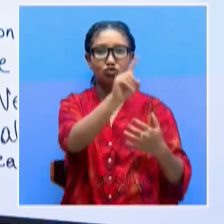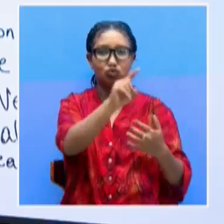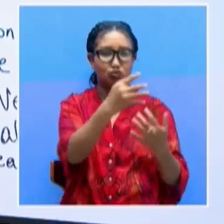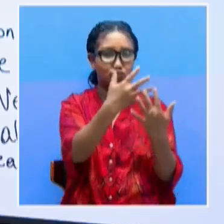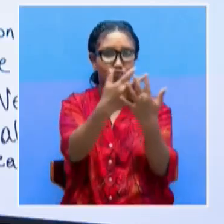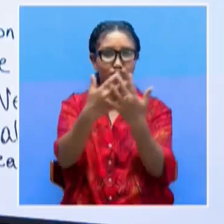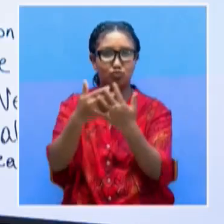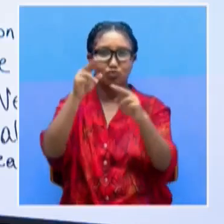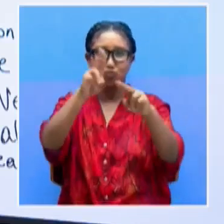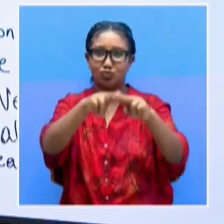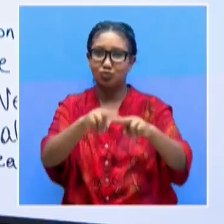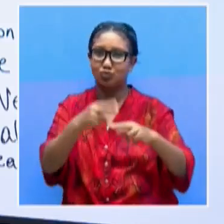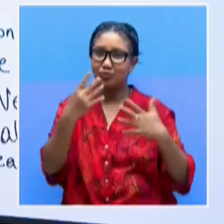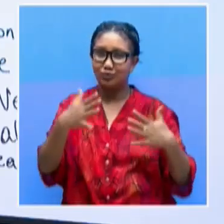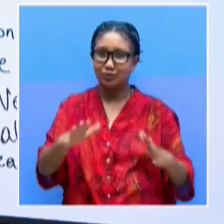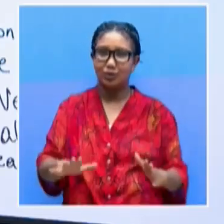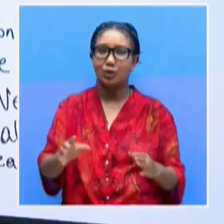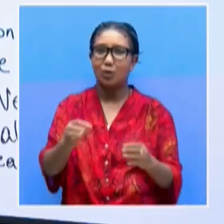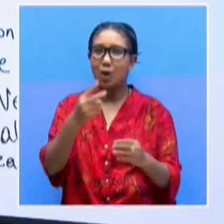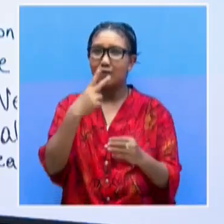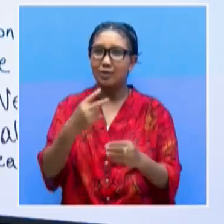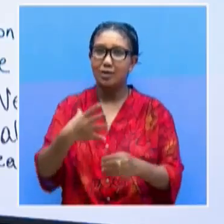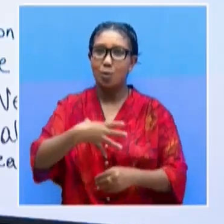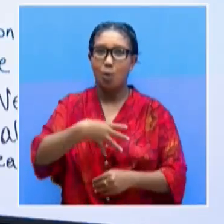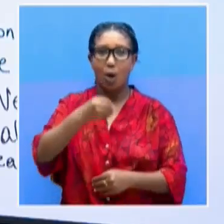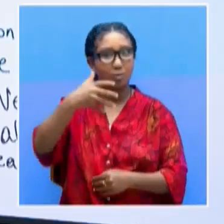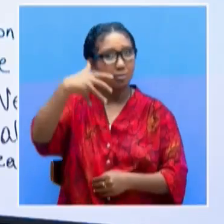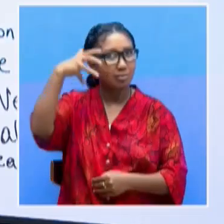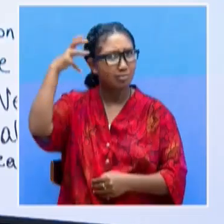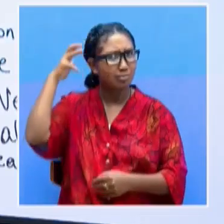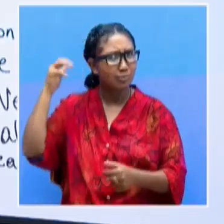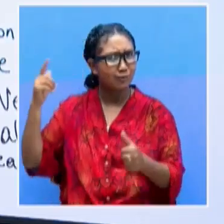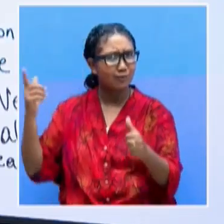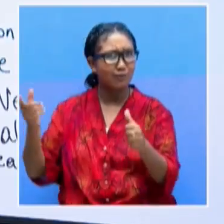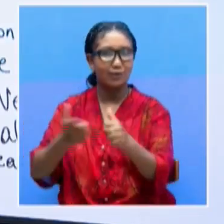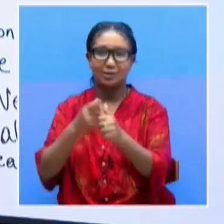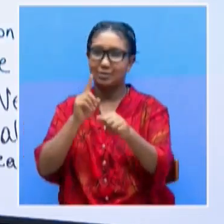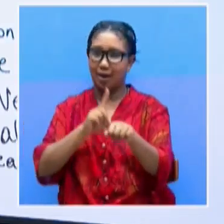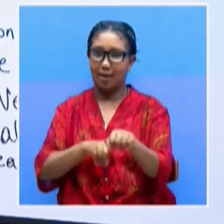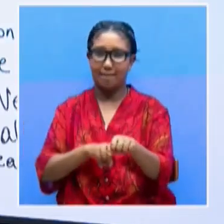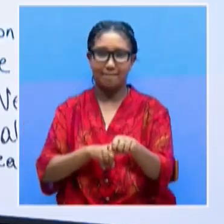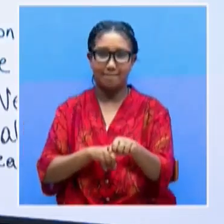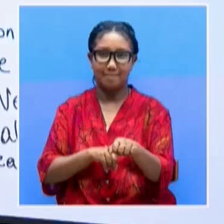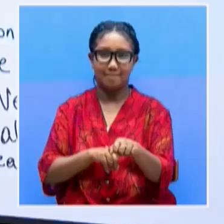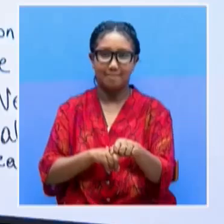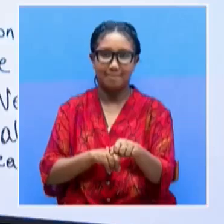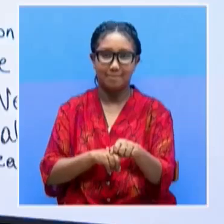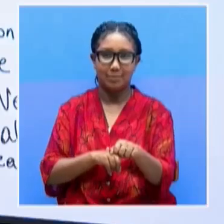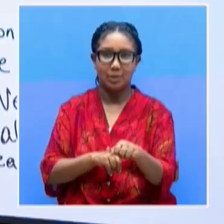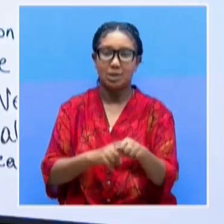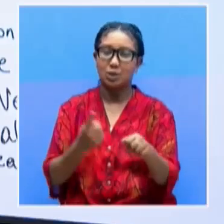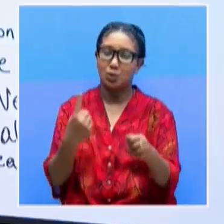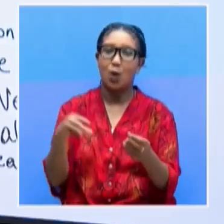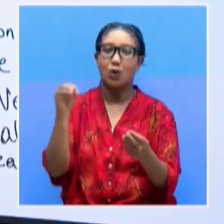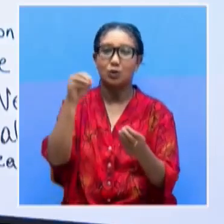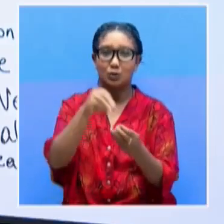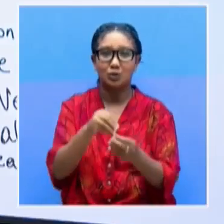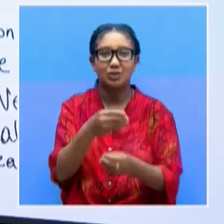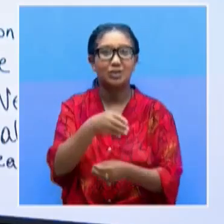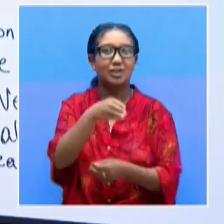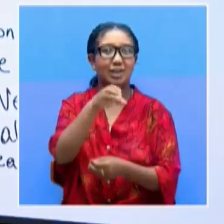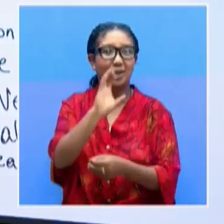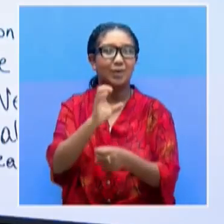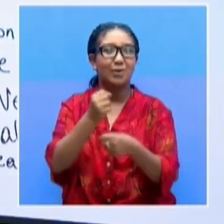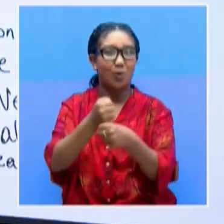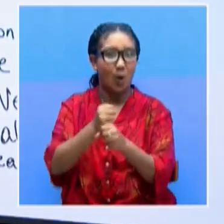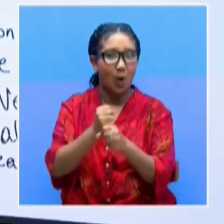all right? We have seen a white lion for the first time, okay? We also drank coffee